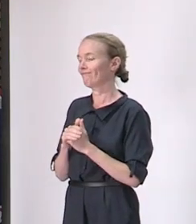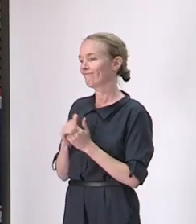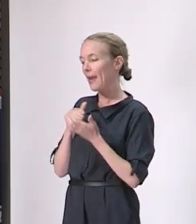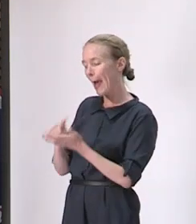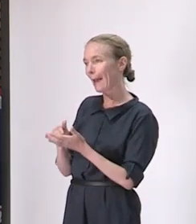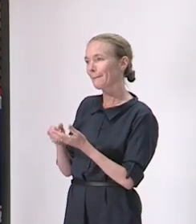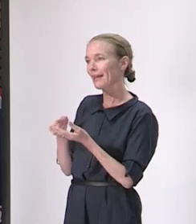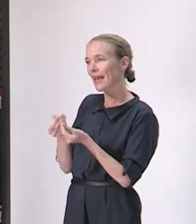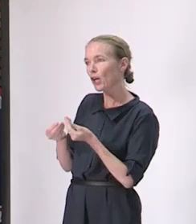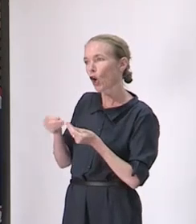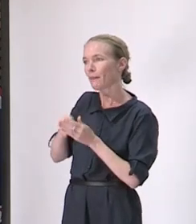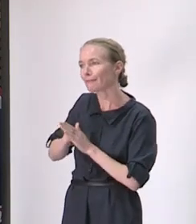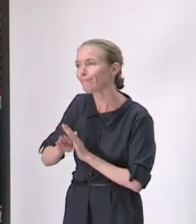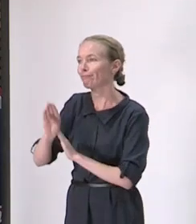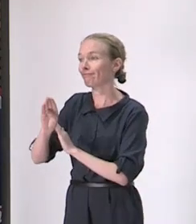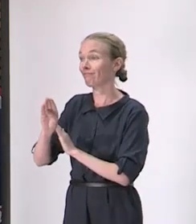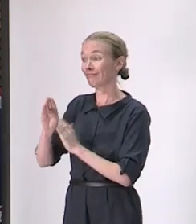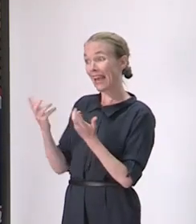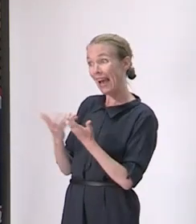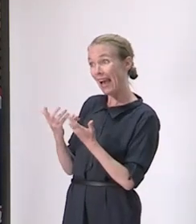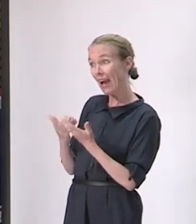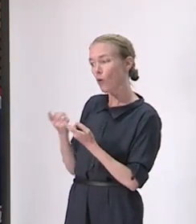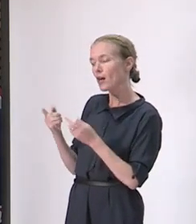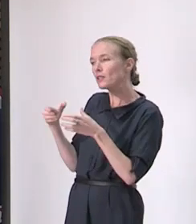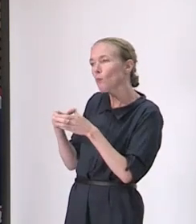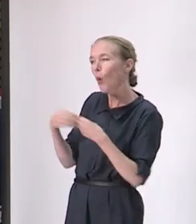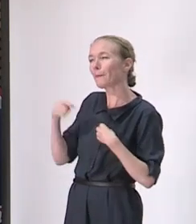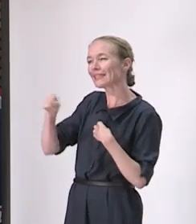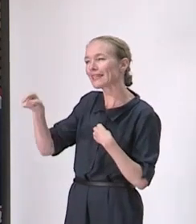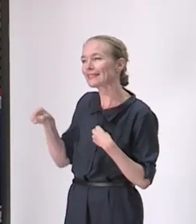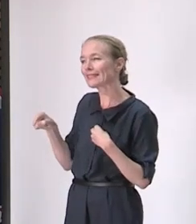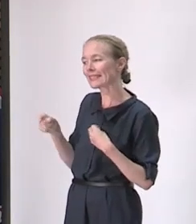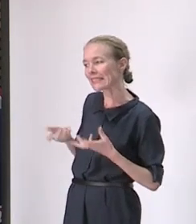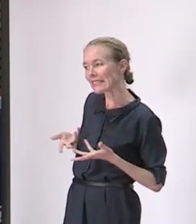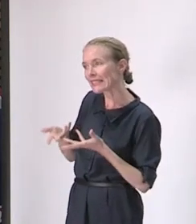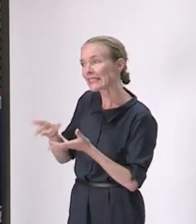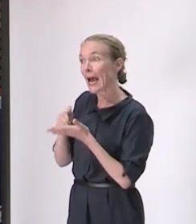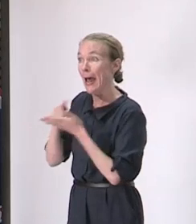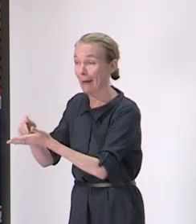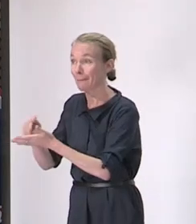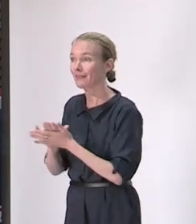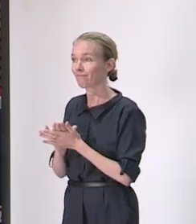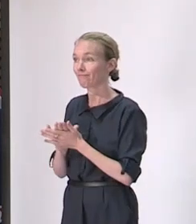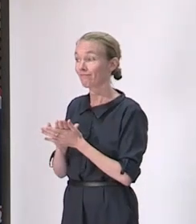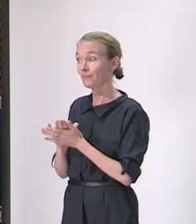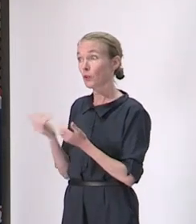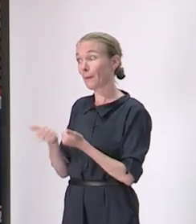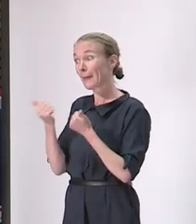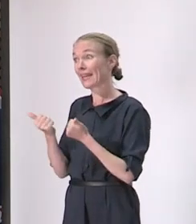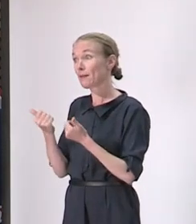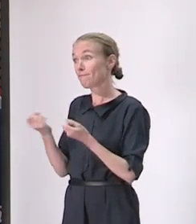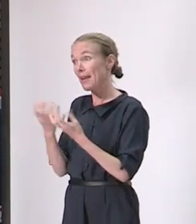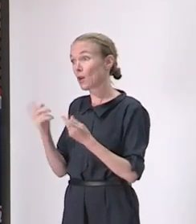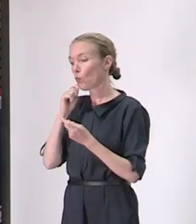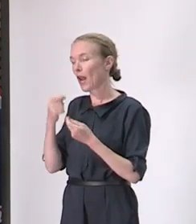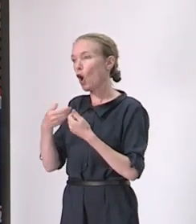get up and on their feet and supporting them as they look to operate from Thursday for many. To assist with their